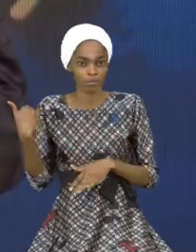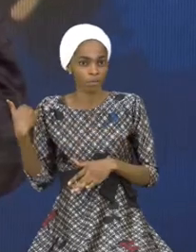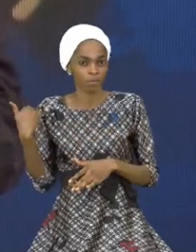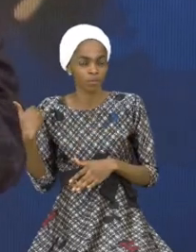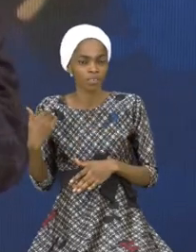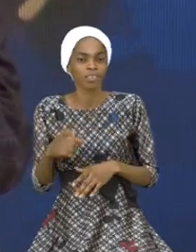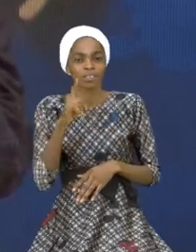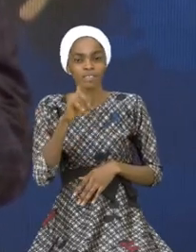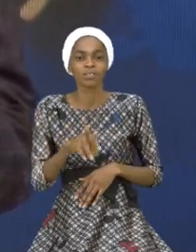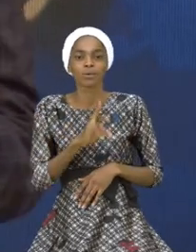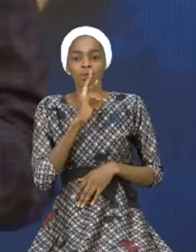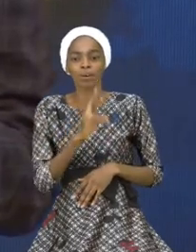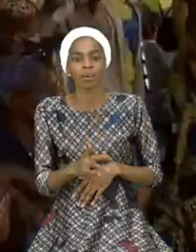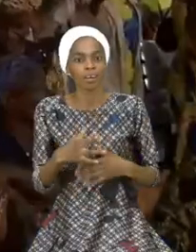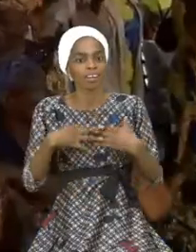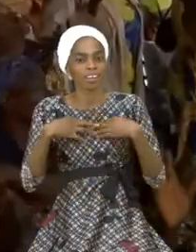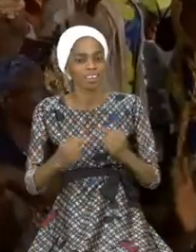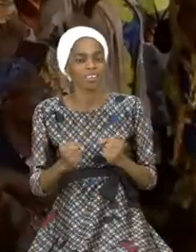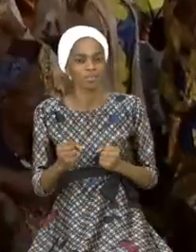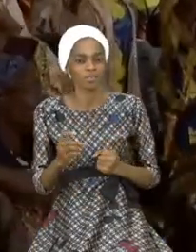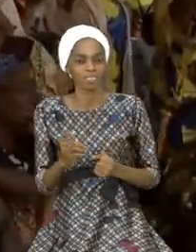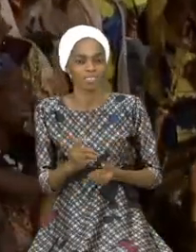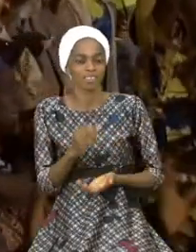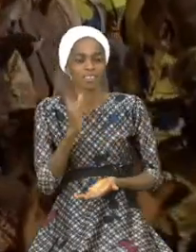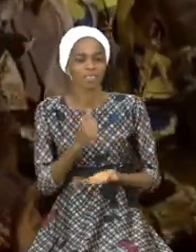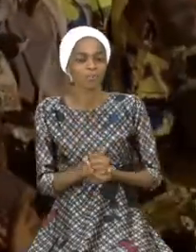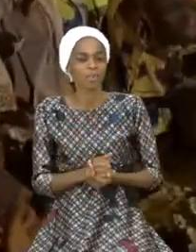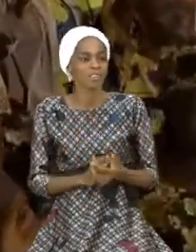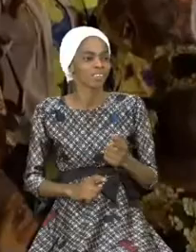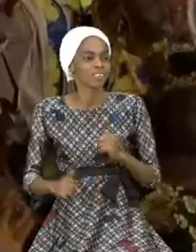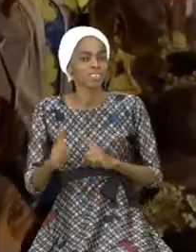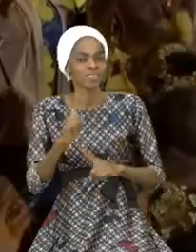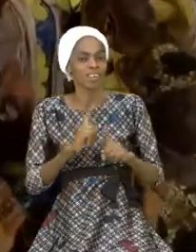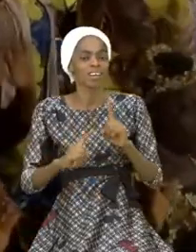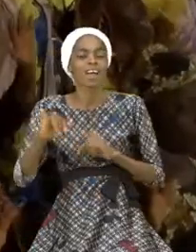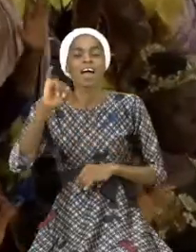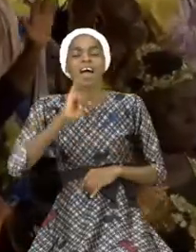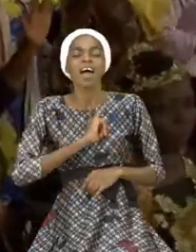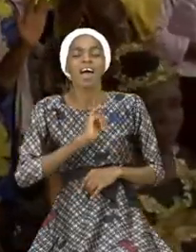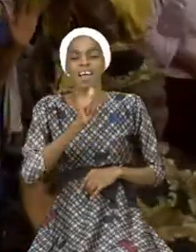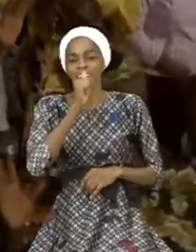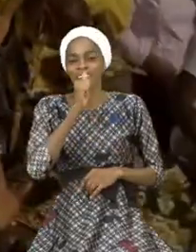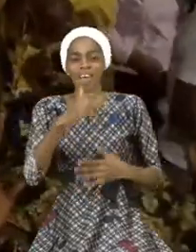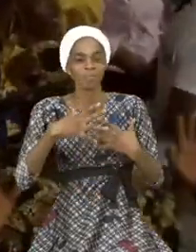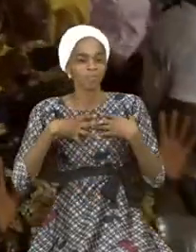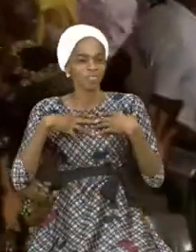You are healed. I am